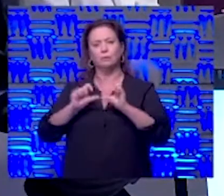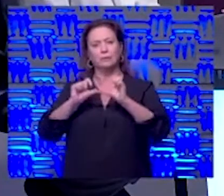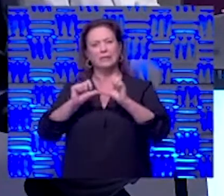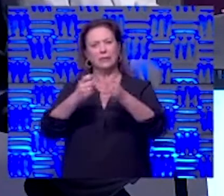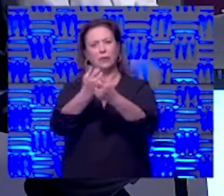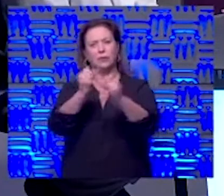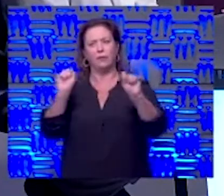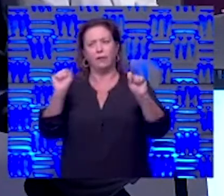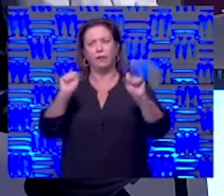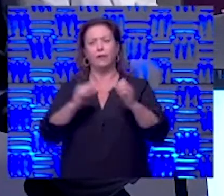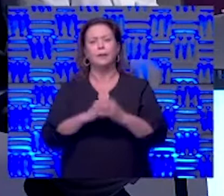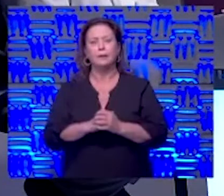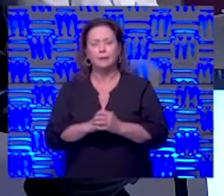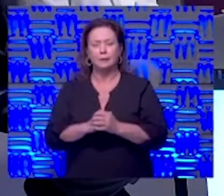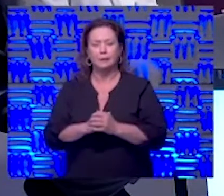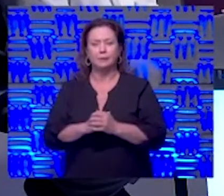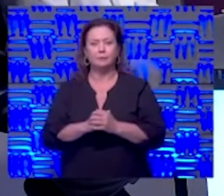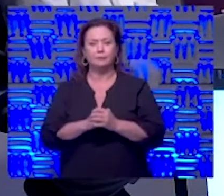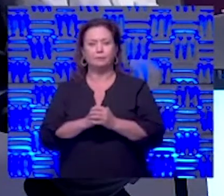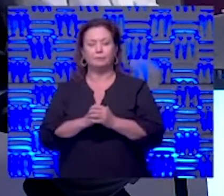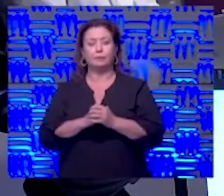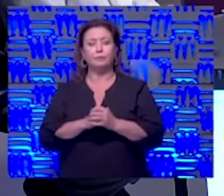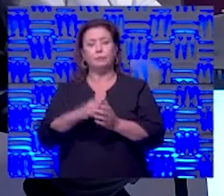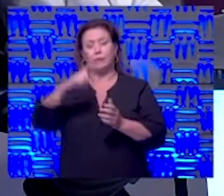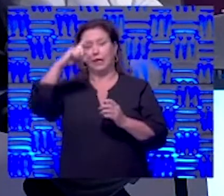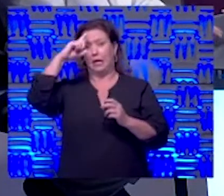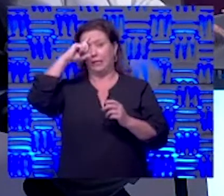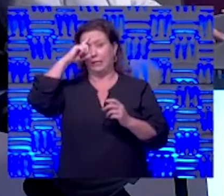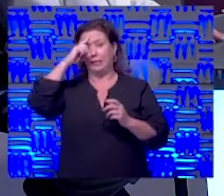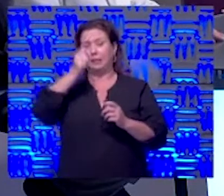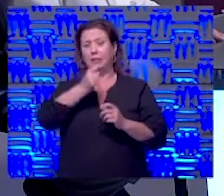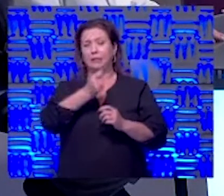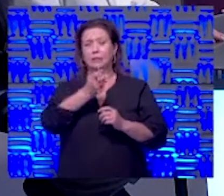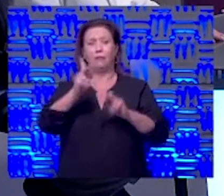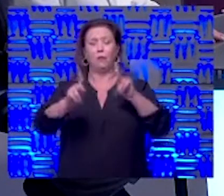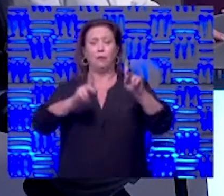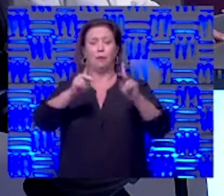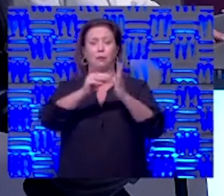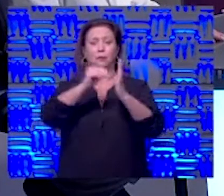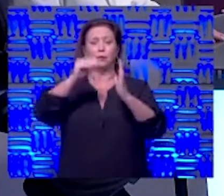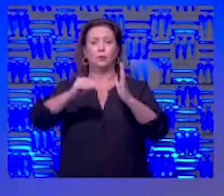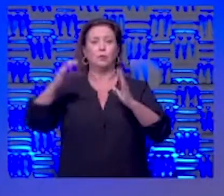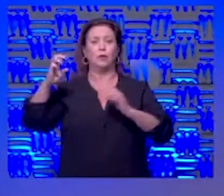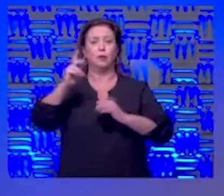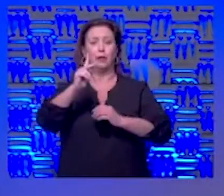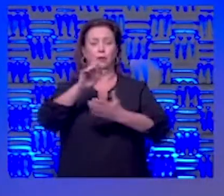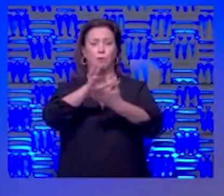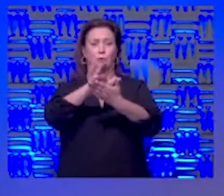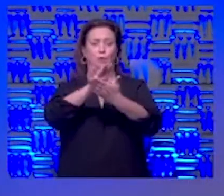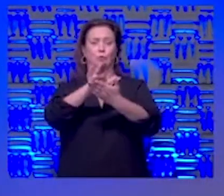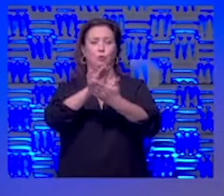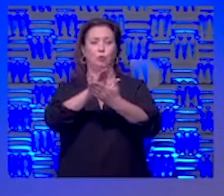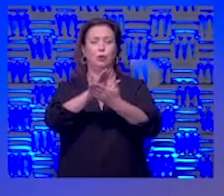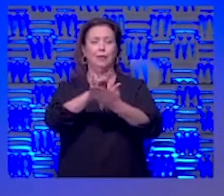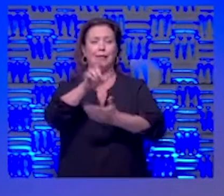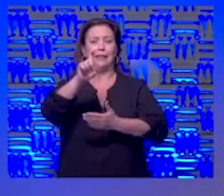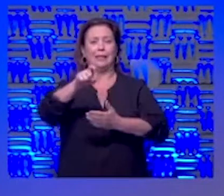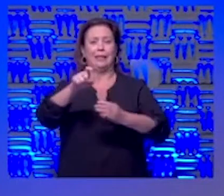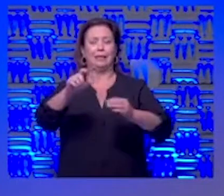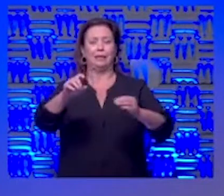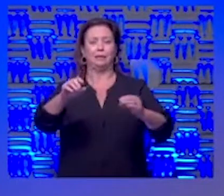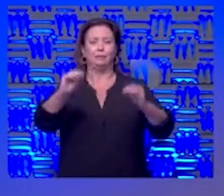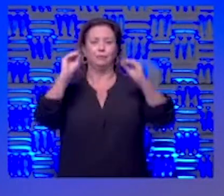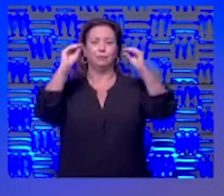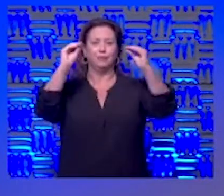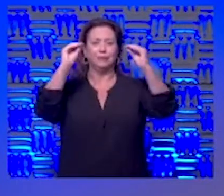think I'll start with that, obviously. So I think a lot of people agree students need to be back in school for one reason or another. They need that directed learning. They